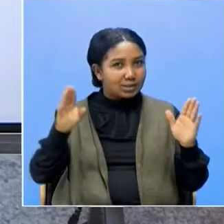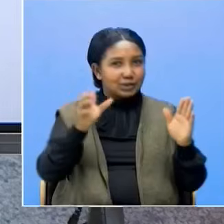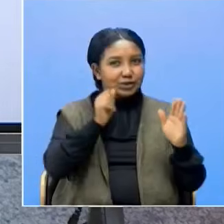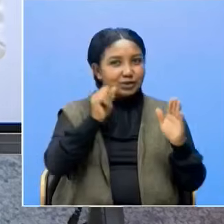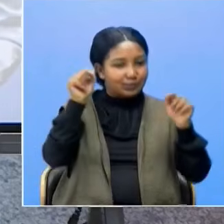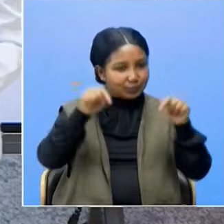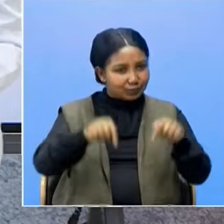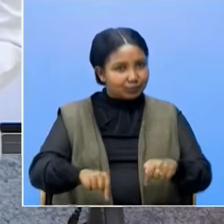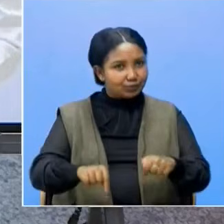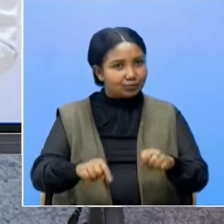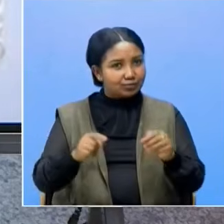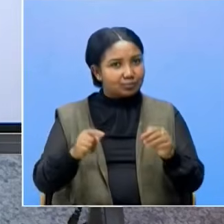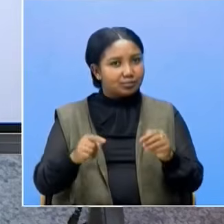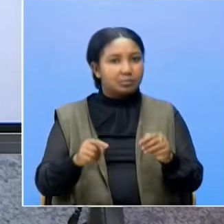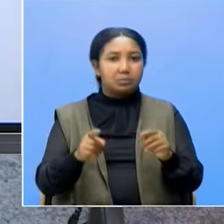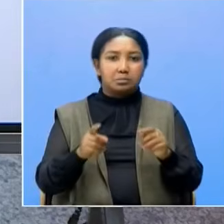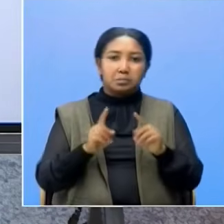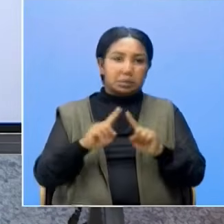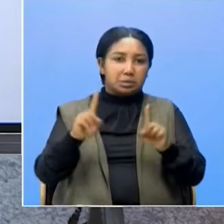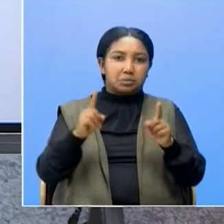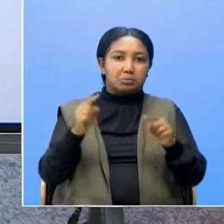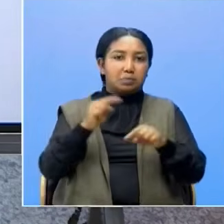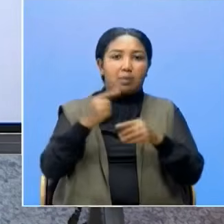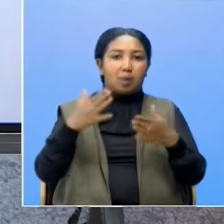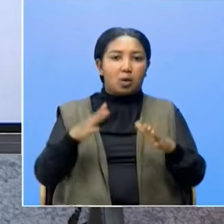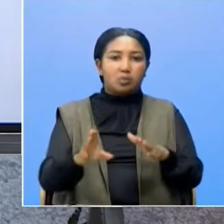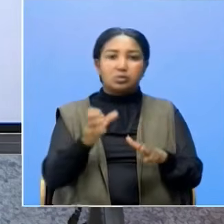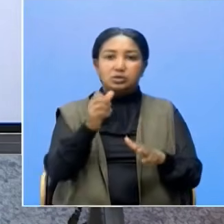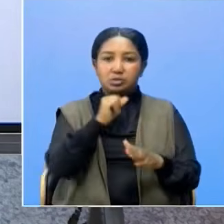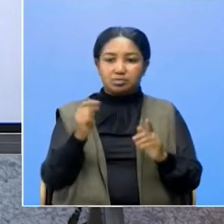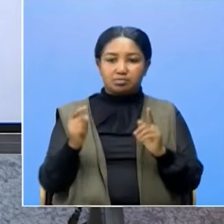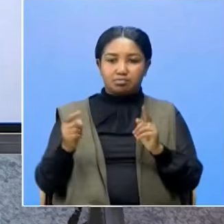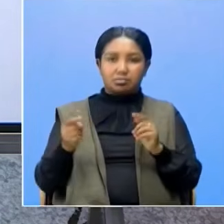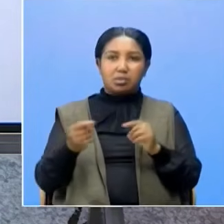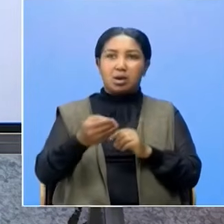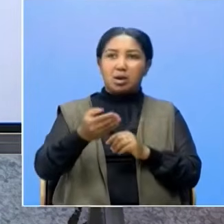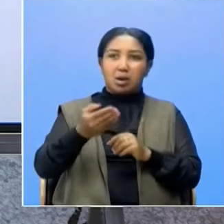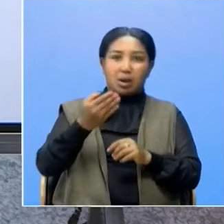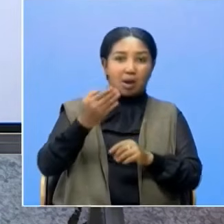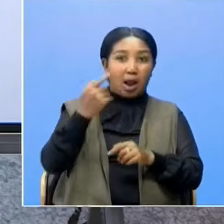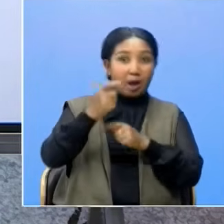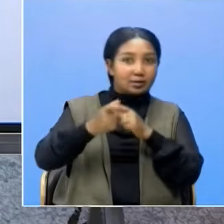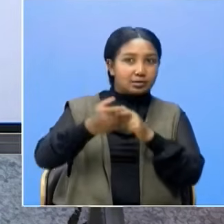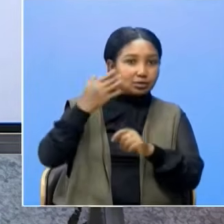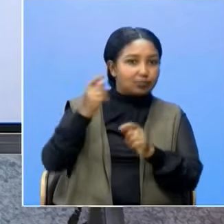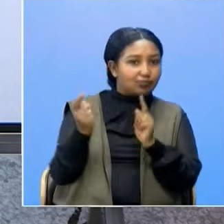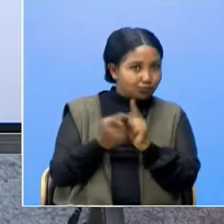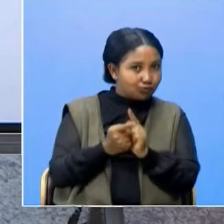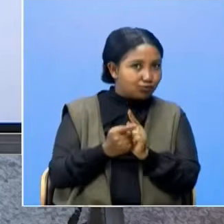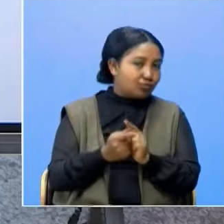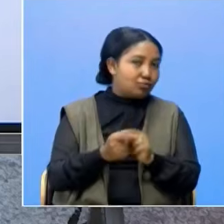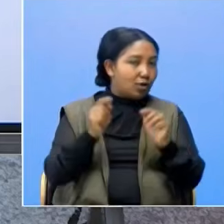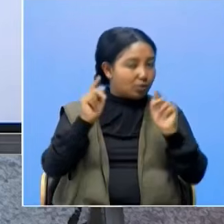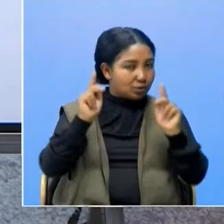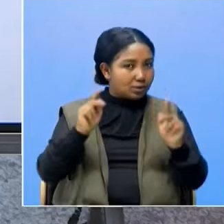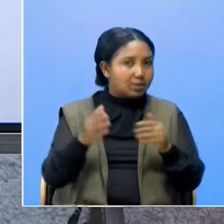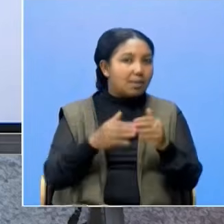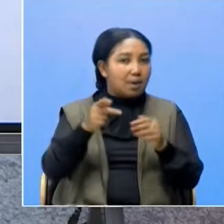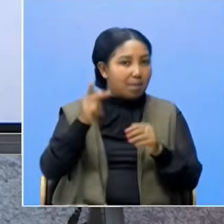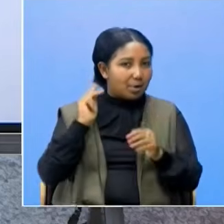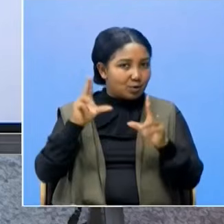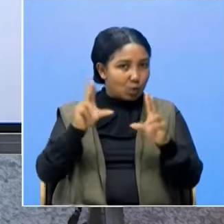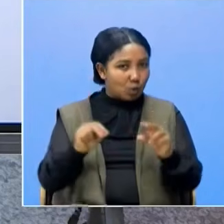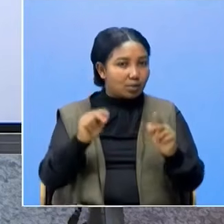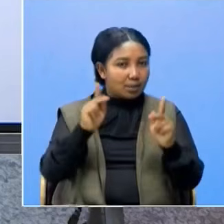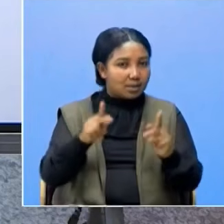visited you. Yeah? If you say, for example, she visited us last year, in this case we use what? Simple past, not the